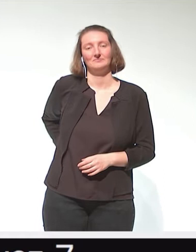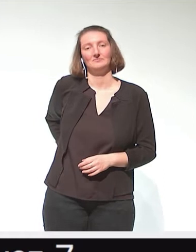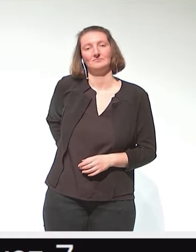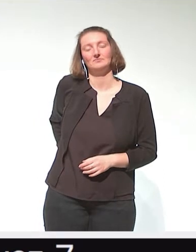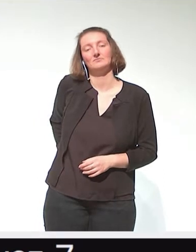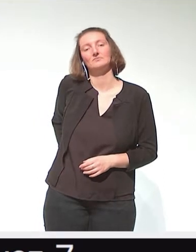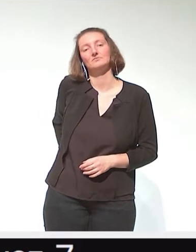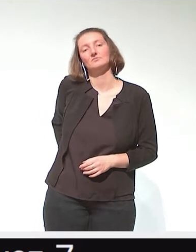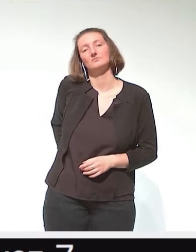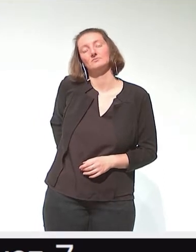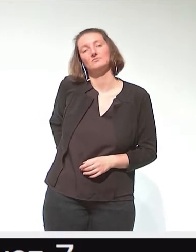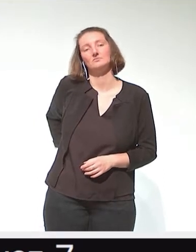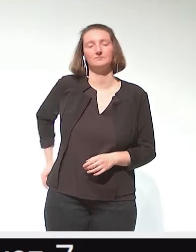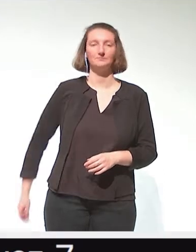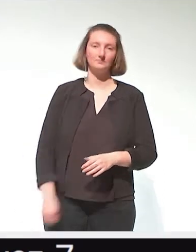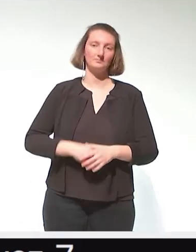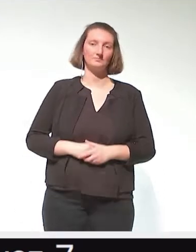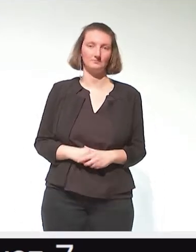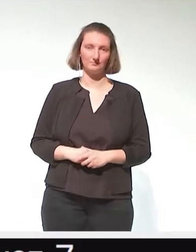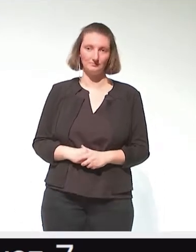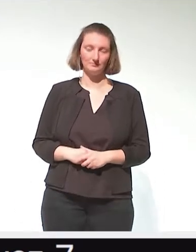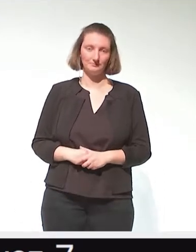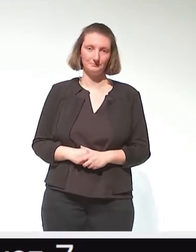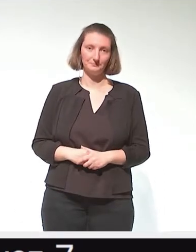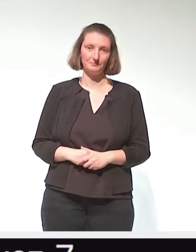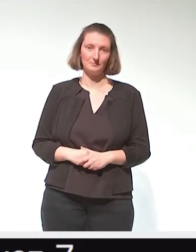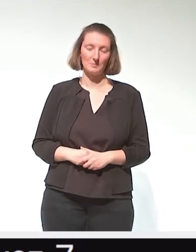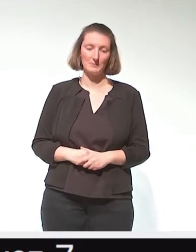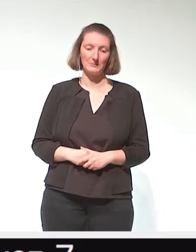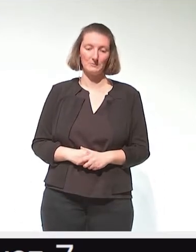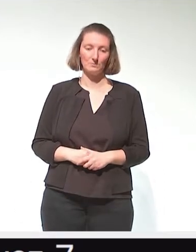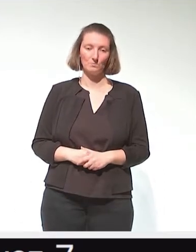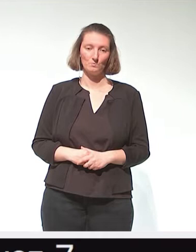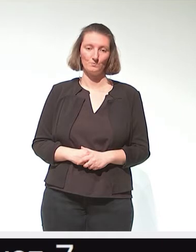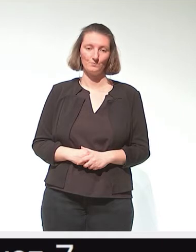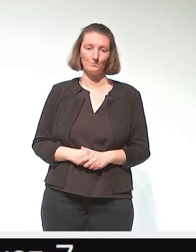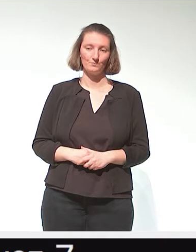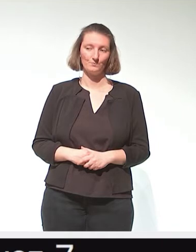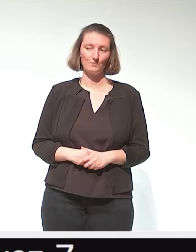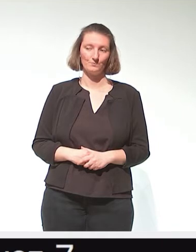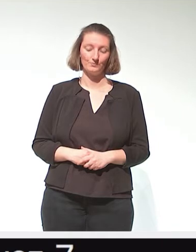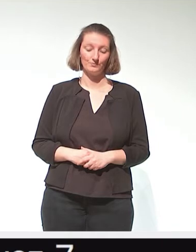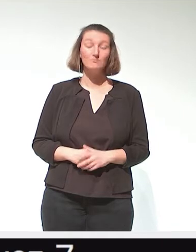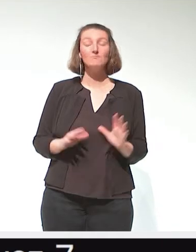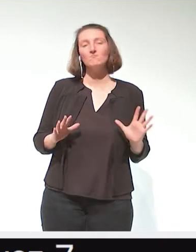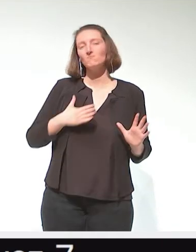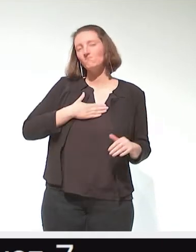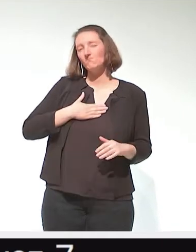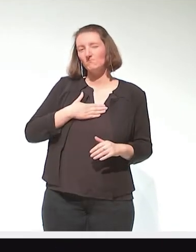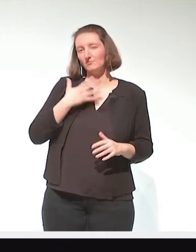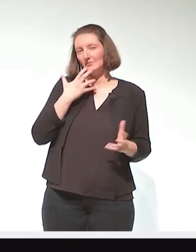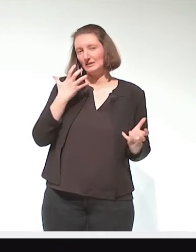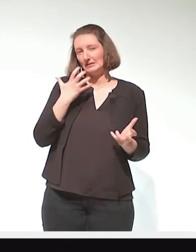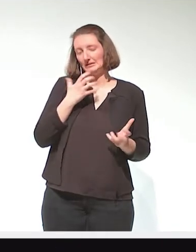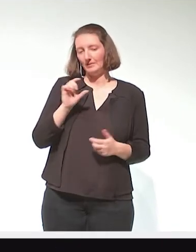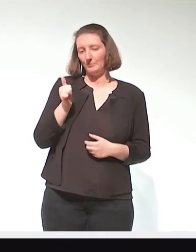going to refer. And this is how we see the present state of play with persons with disabilities in